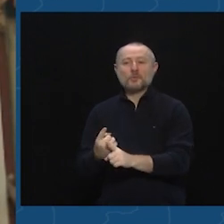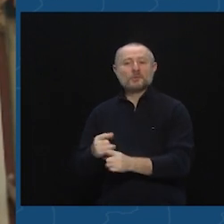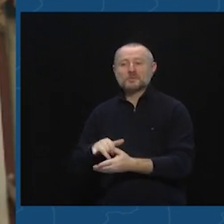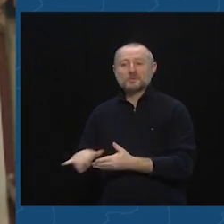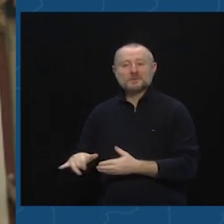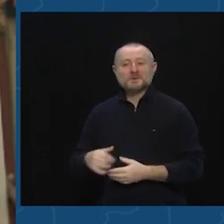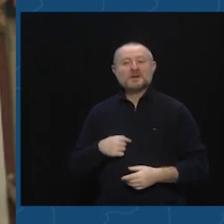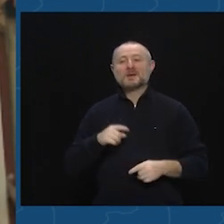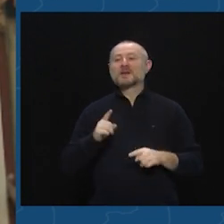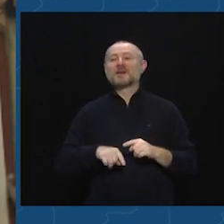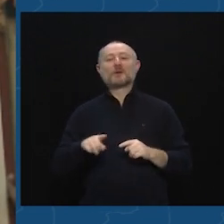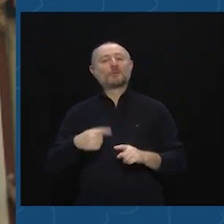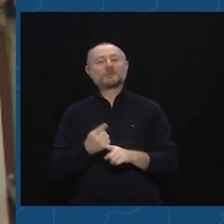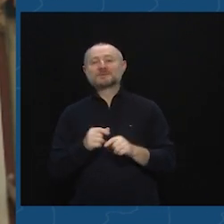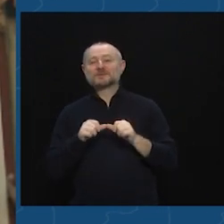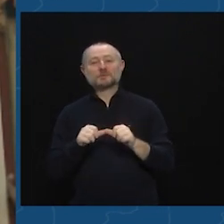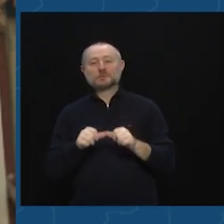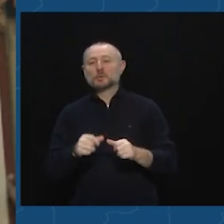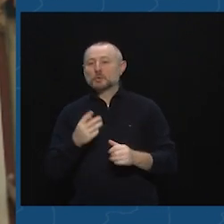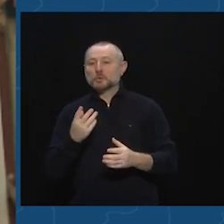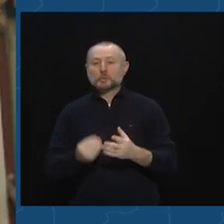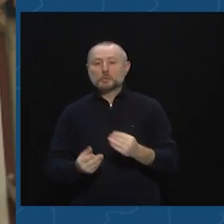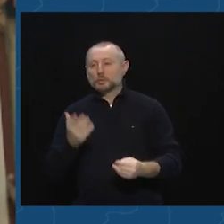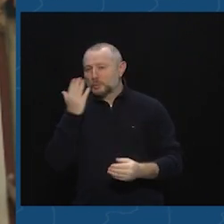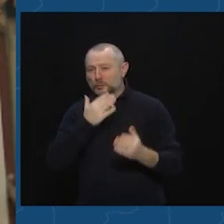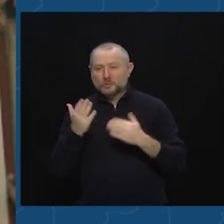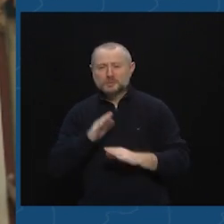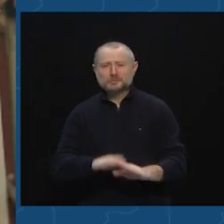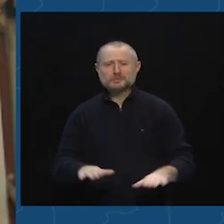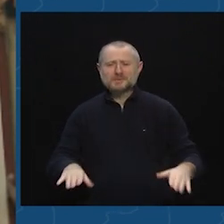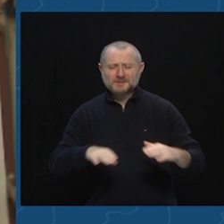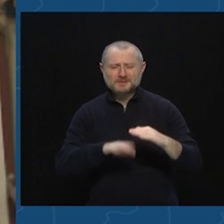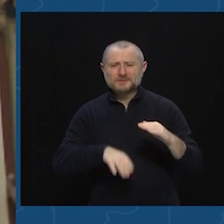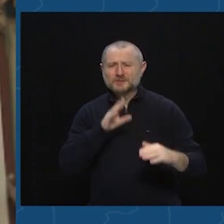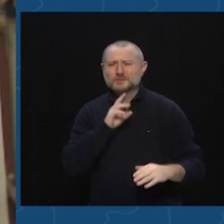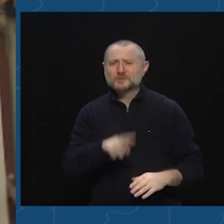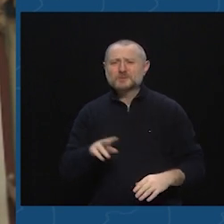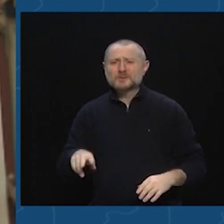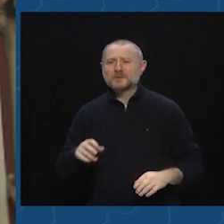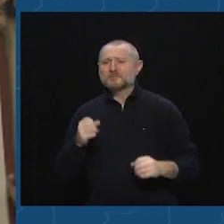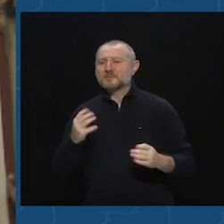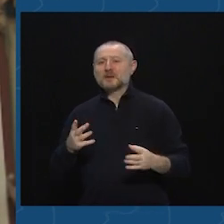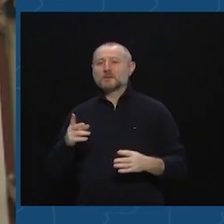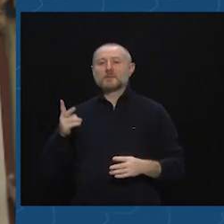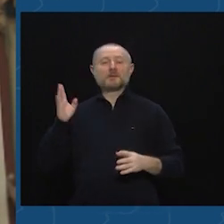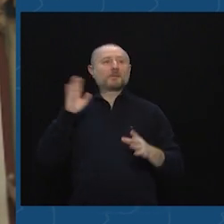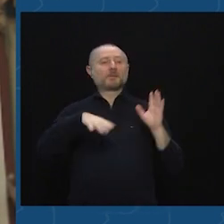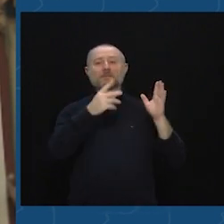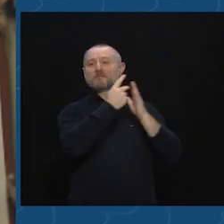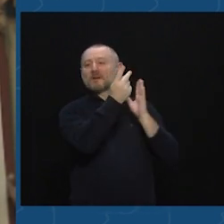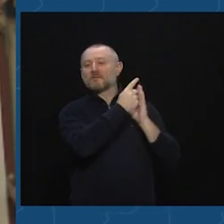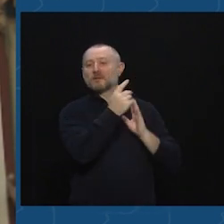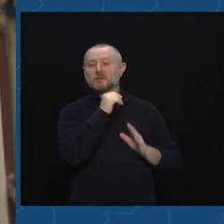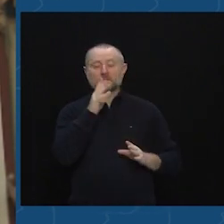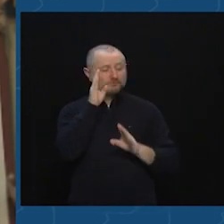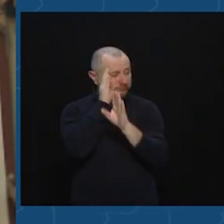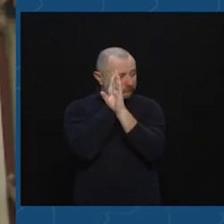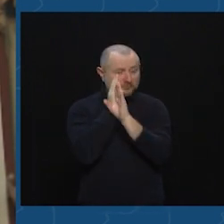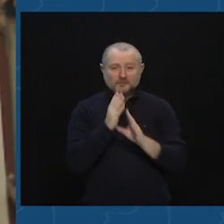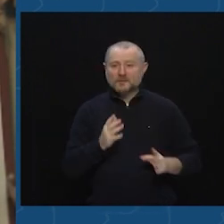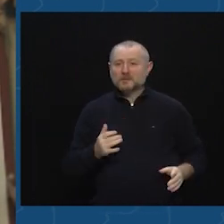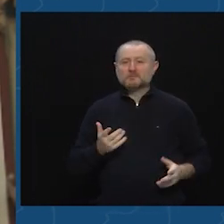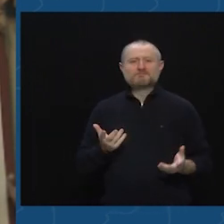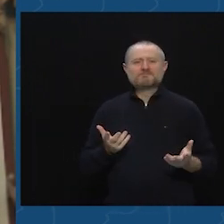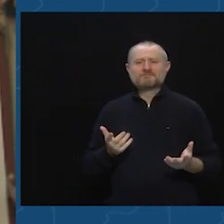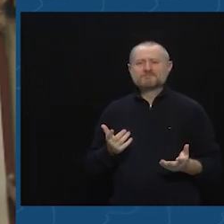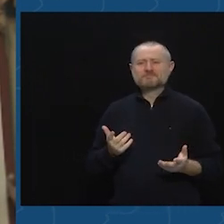22-year-old children because of the failure of the other partners in this fight against gun violence.